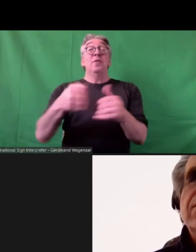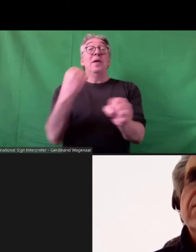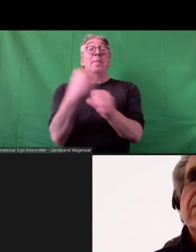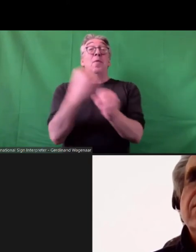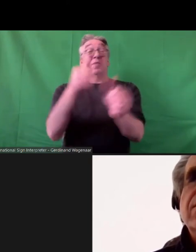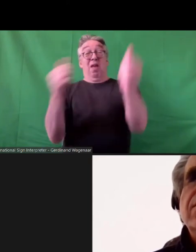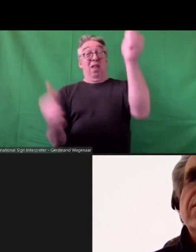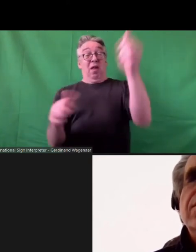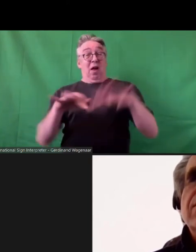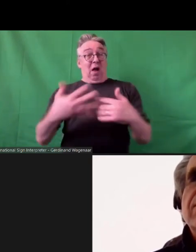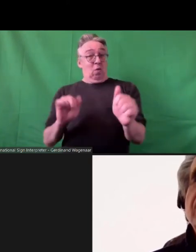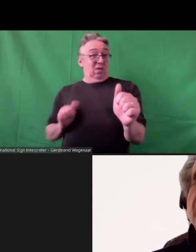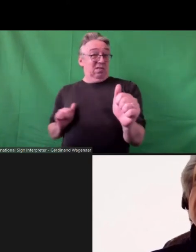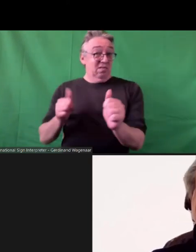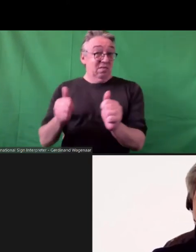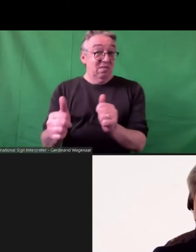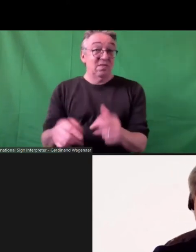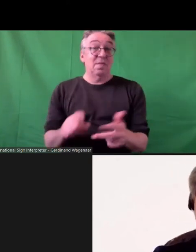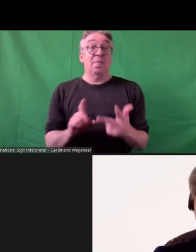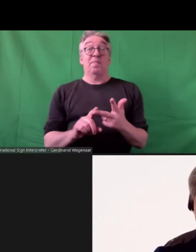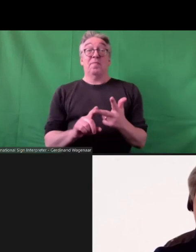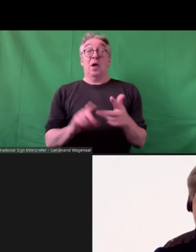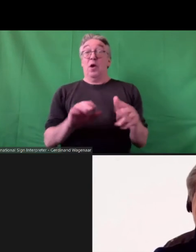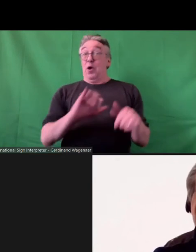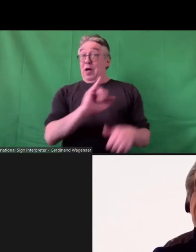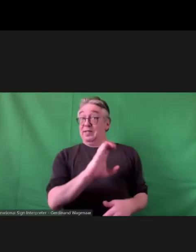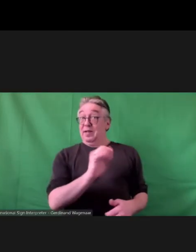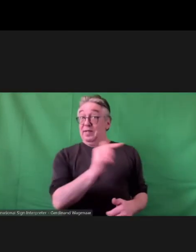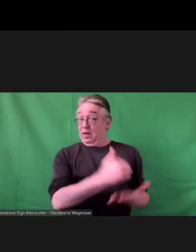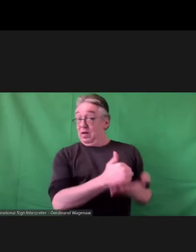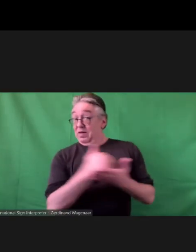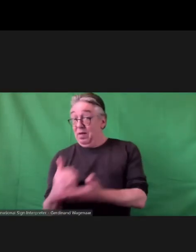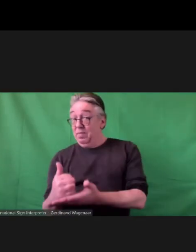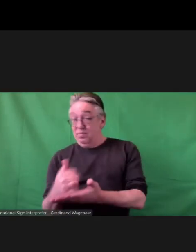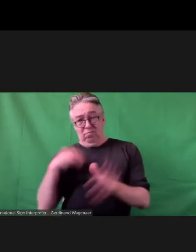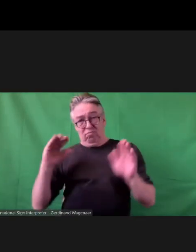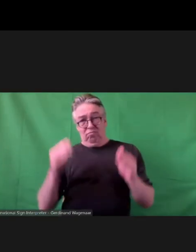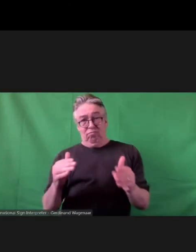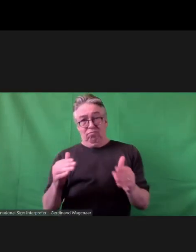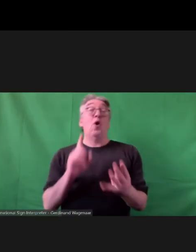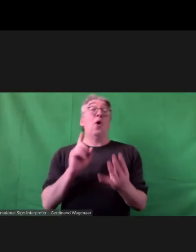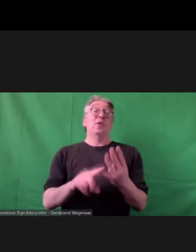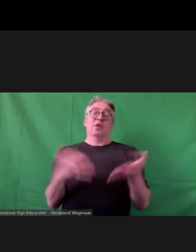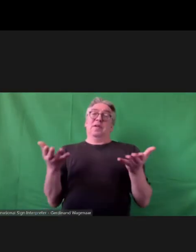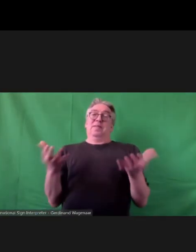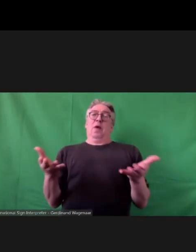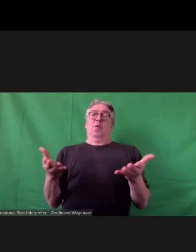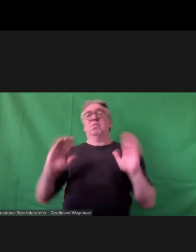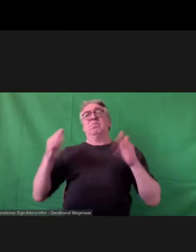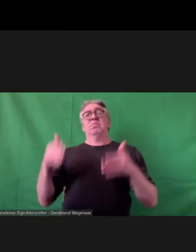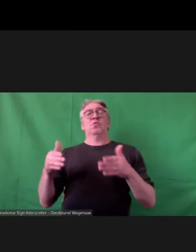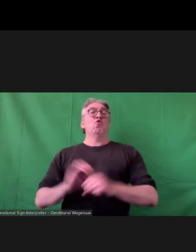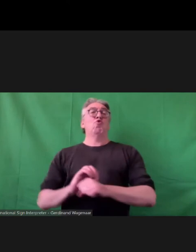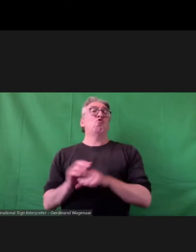been enabling in this regard. And of course, we will address the current context of COVID-19 and discuss